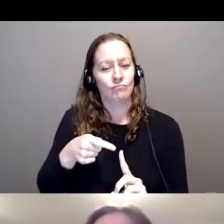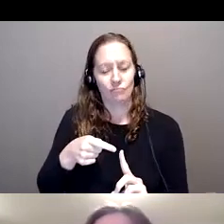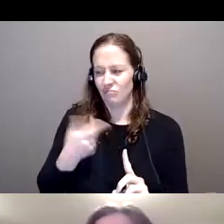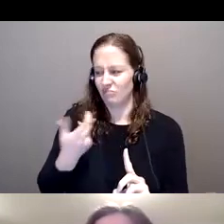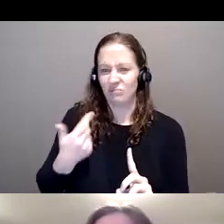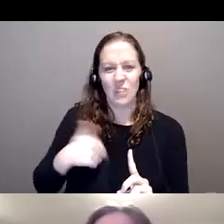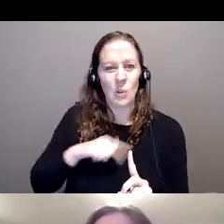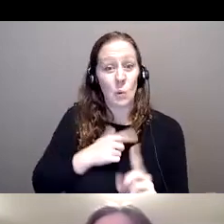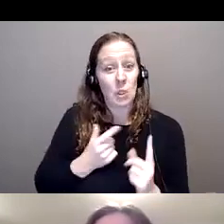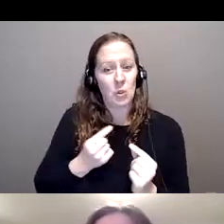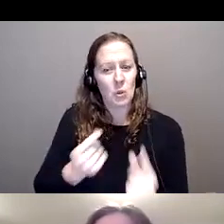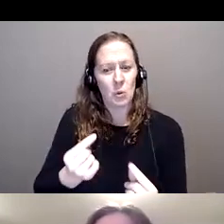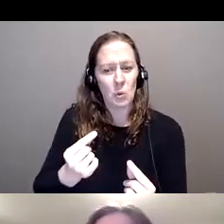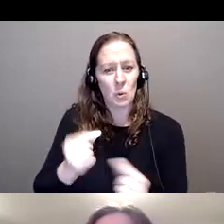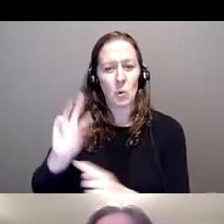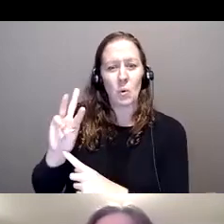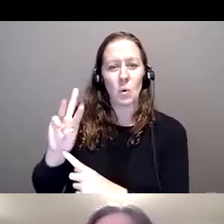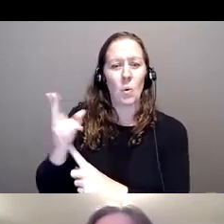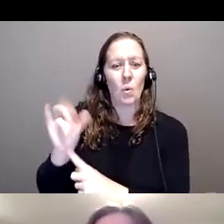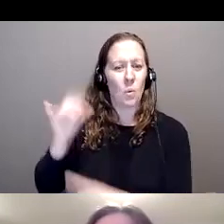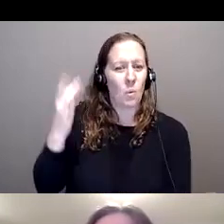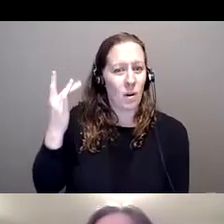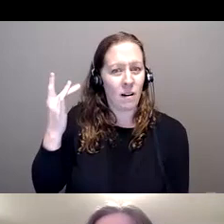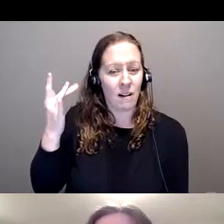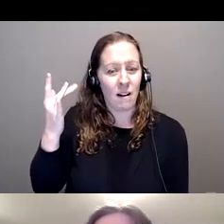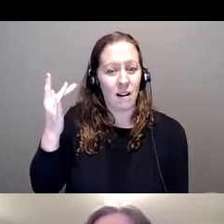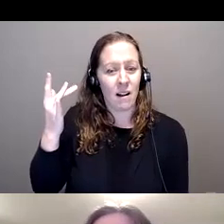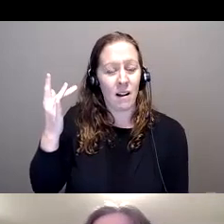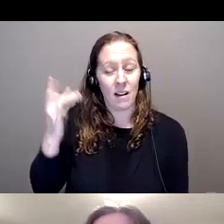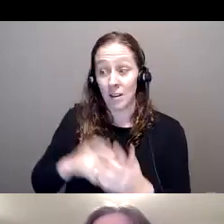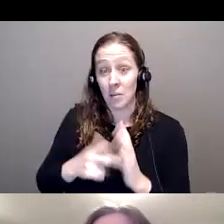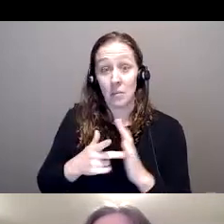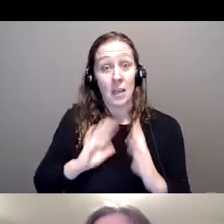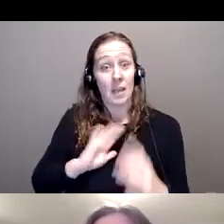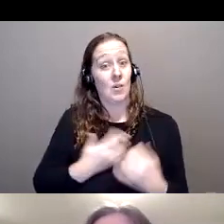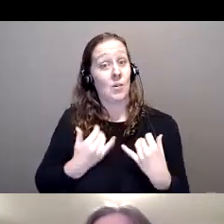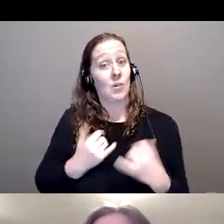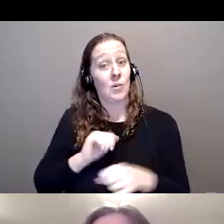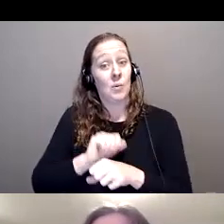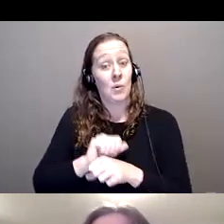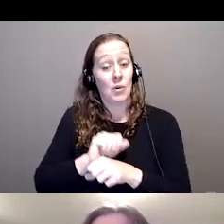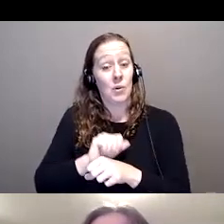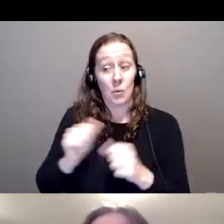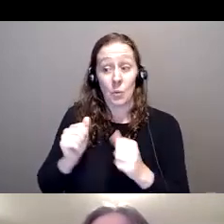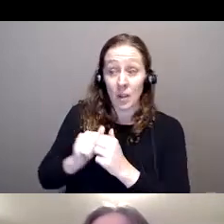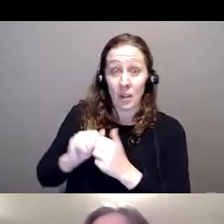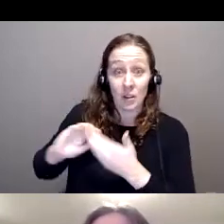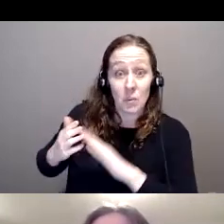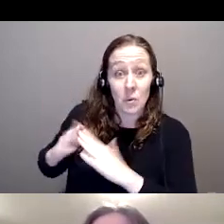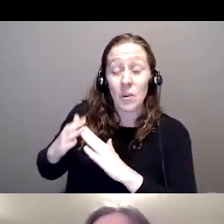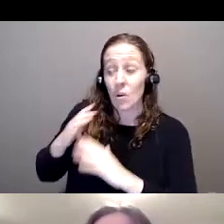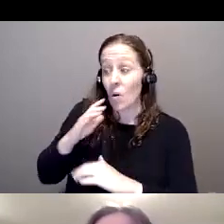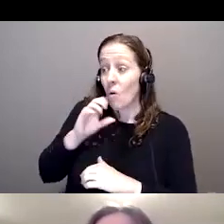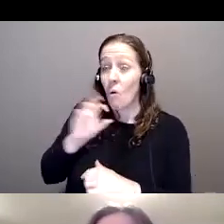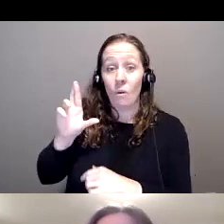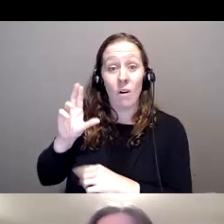do. So the whys that inform our current work with older adults and our community. So I'll